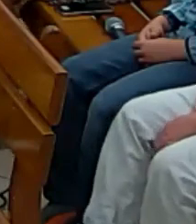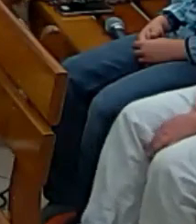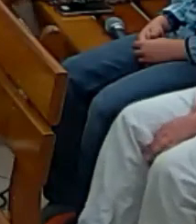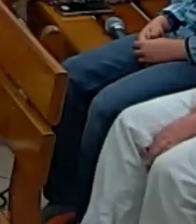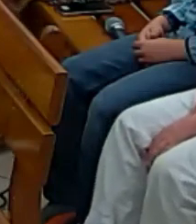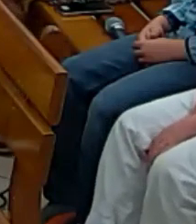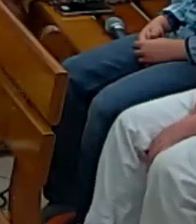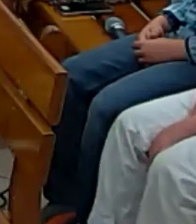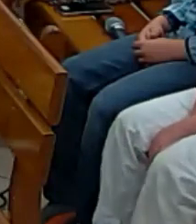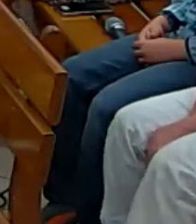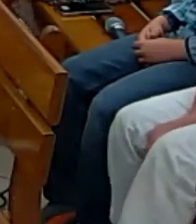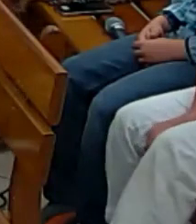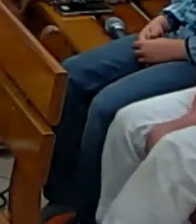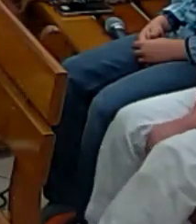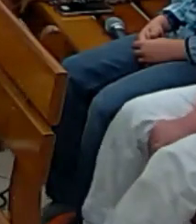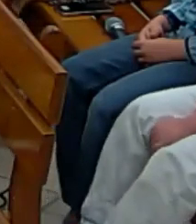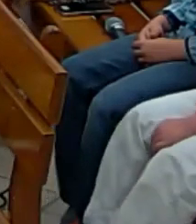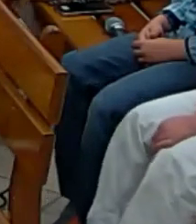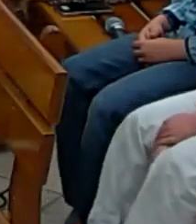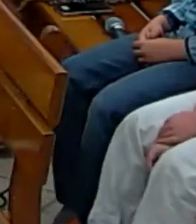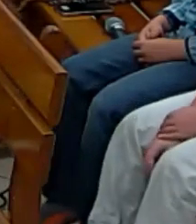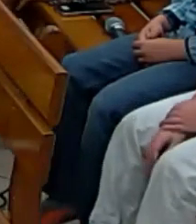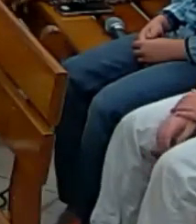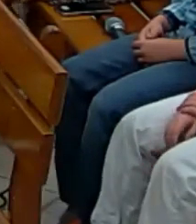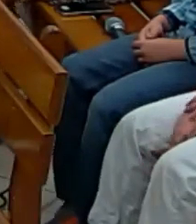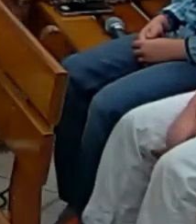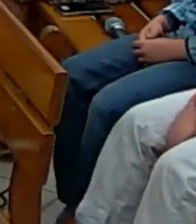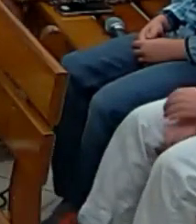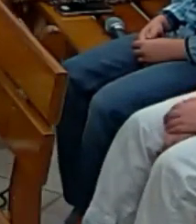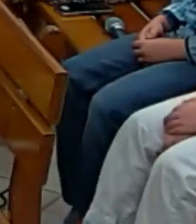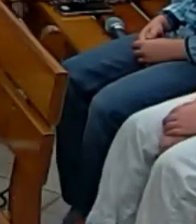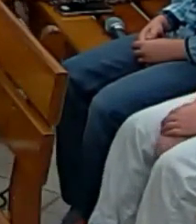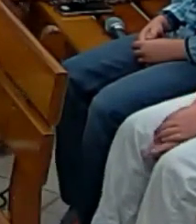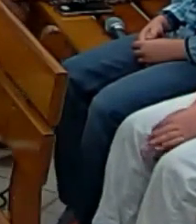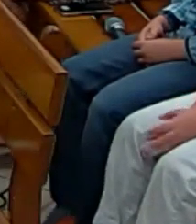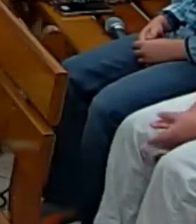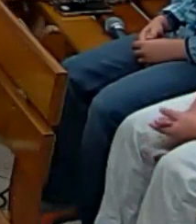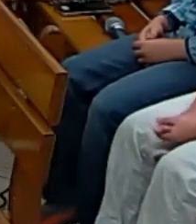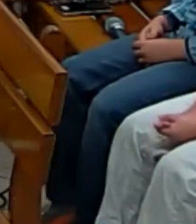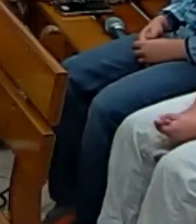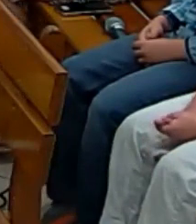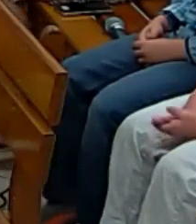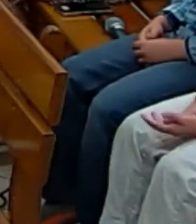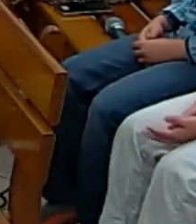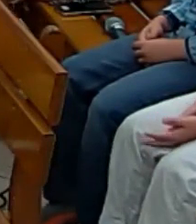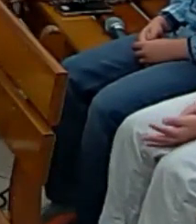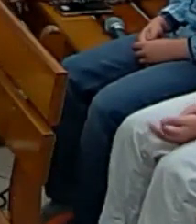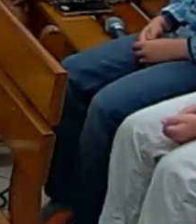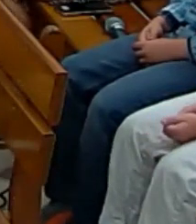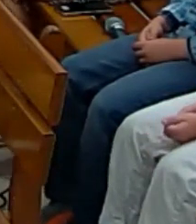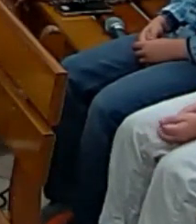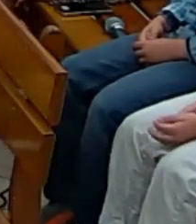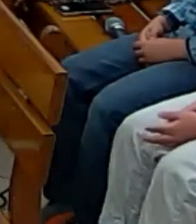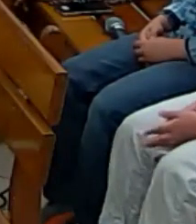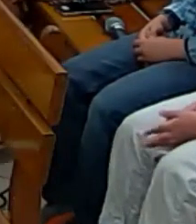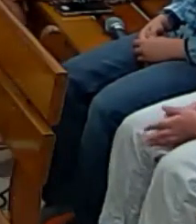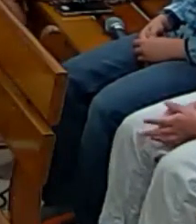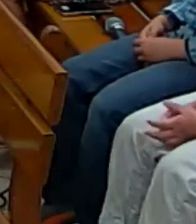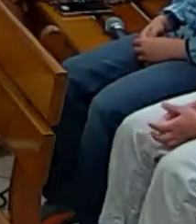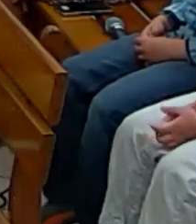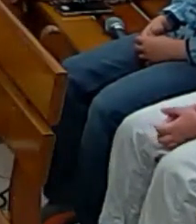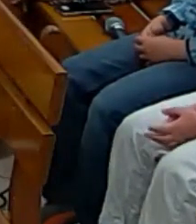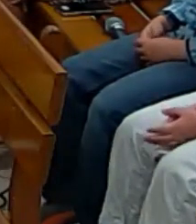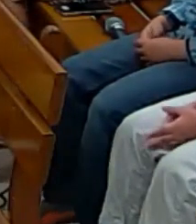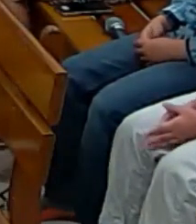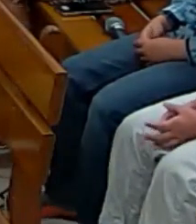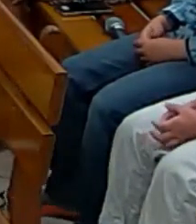have kept them standing, you have kept them on this walk, and our tears are tears of